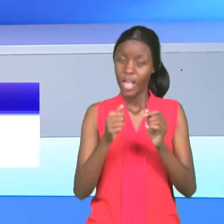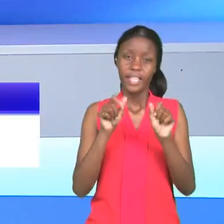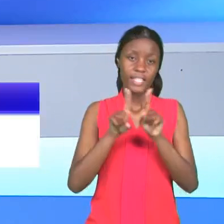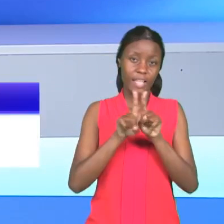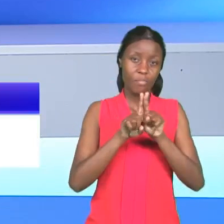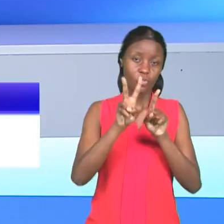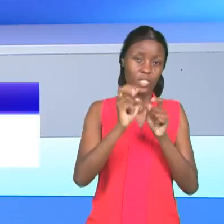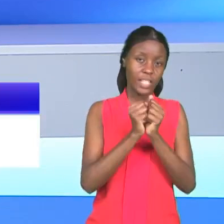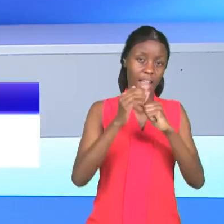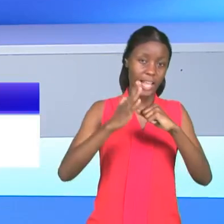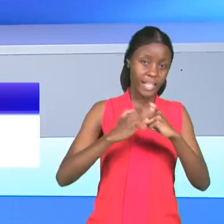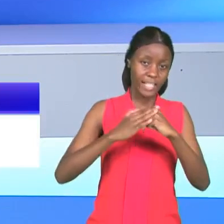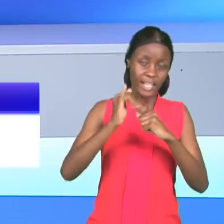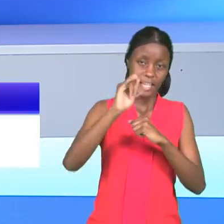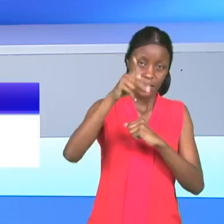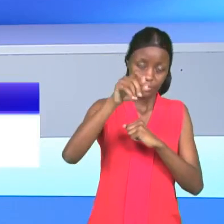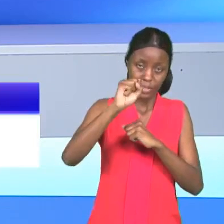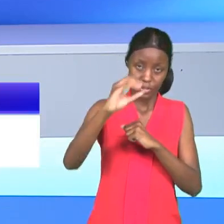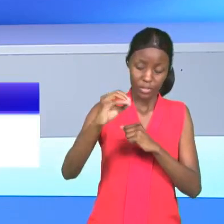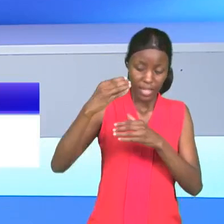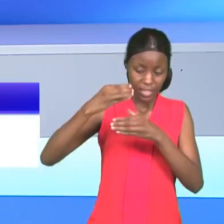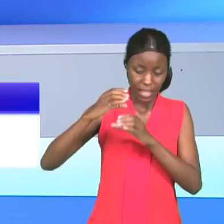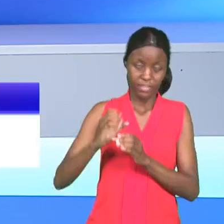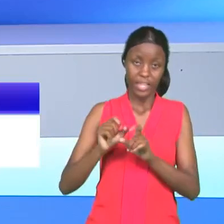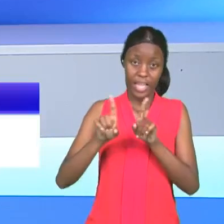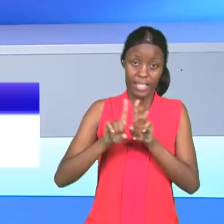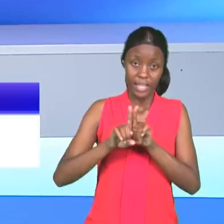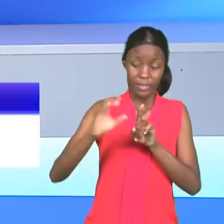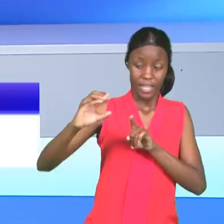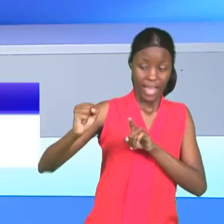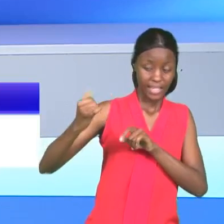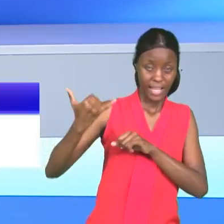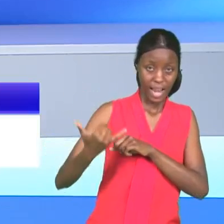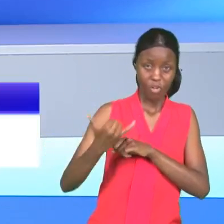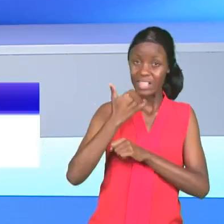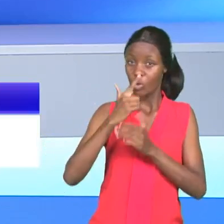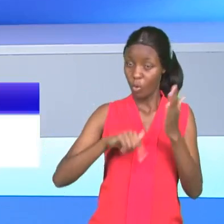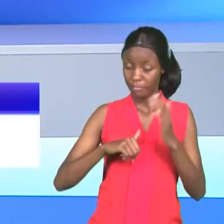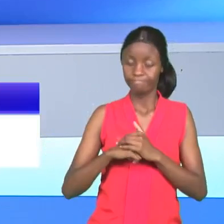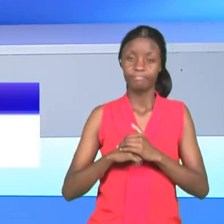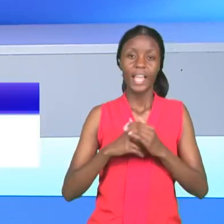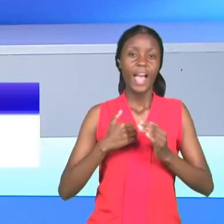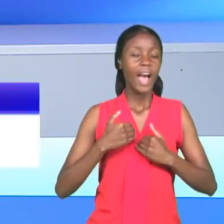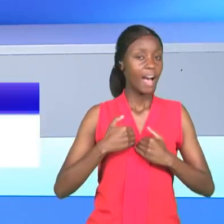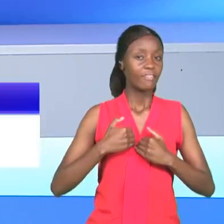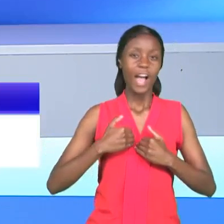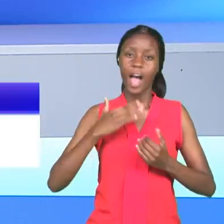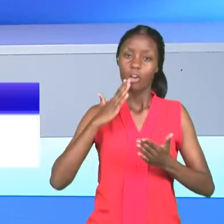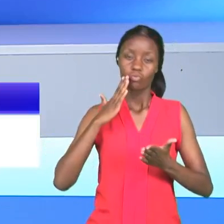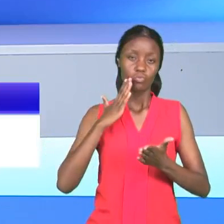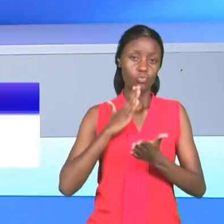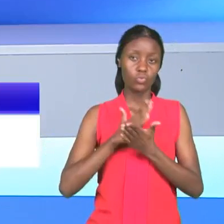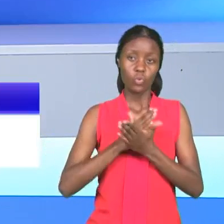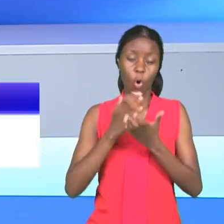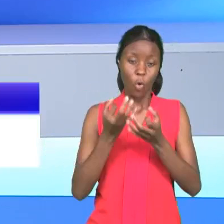2019 IPSOS survey. To this end, Education Cabinet Secretary Professor George Magoha has taken a tough stand on officials in